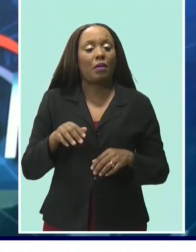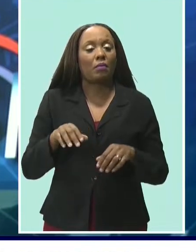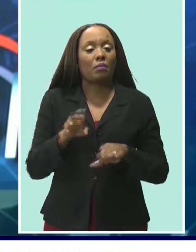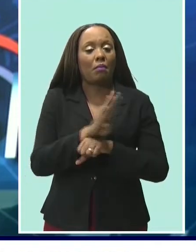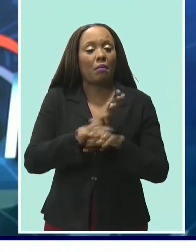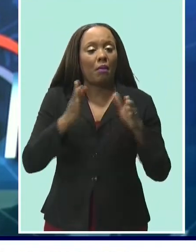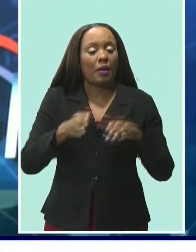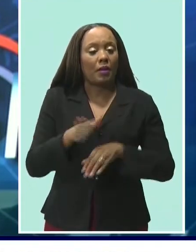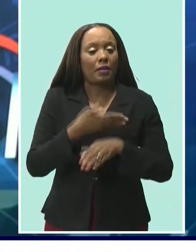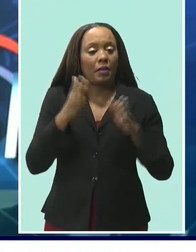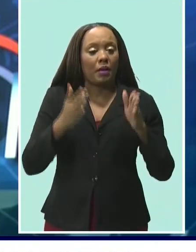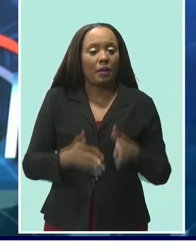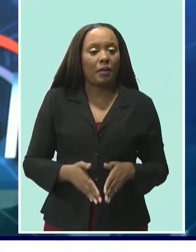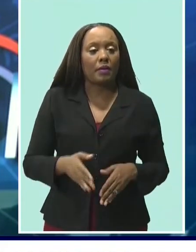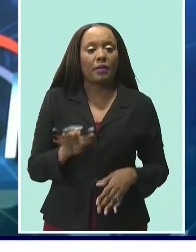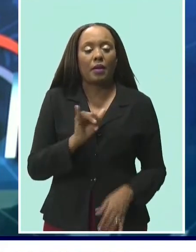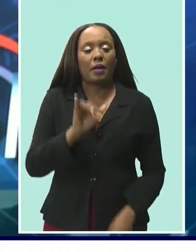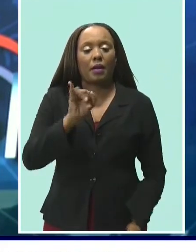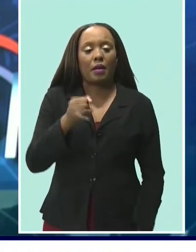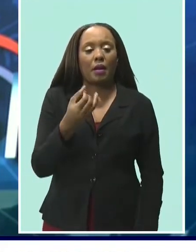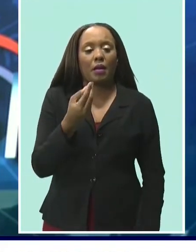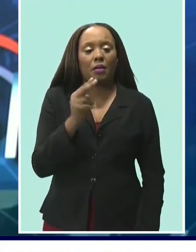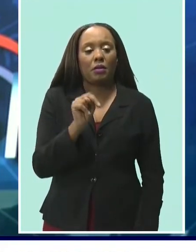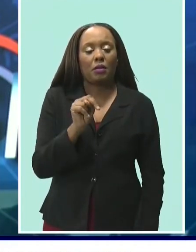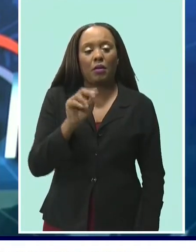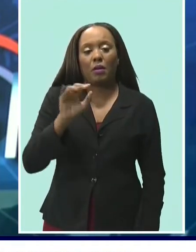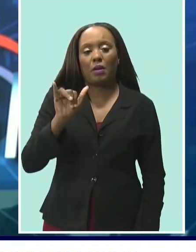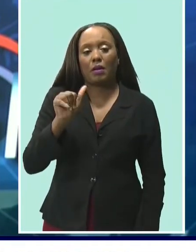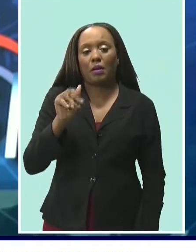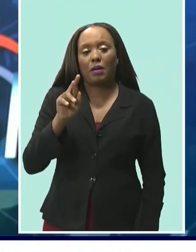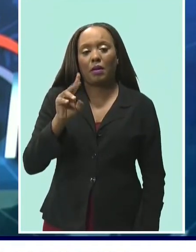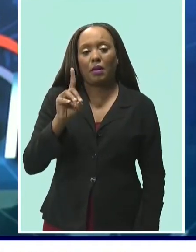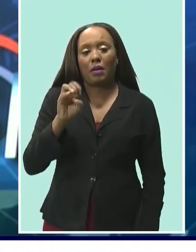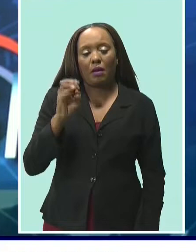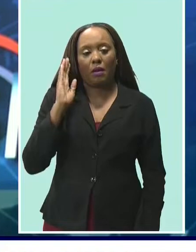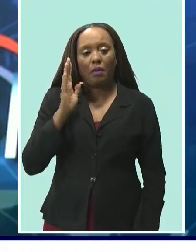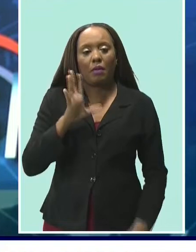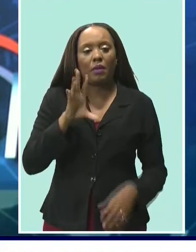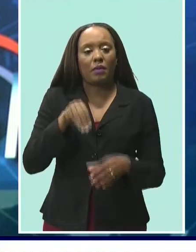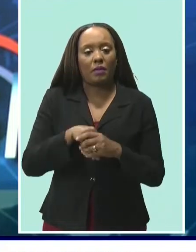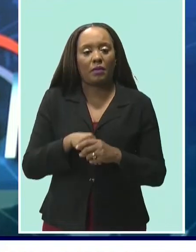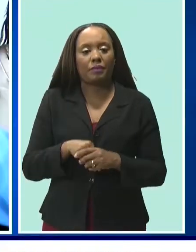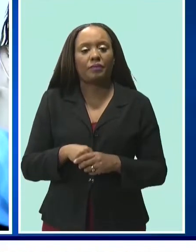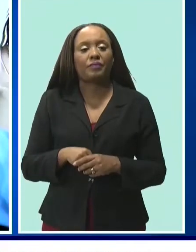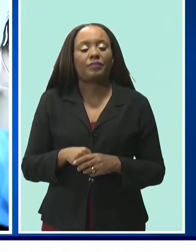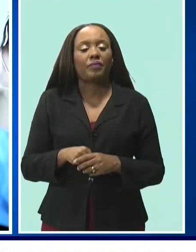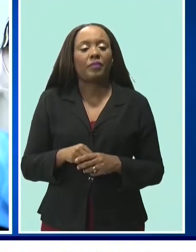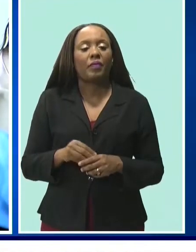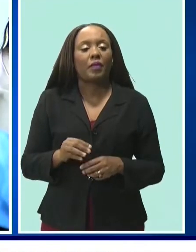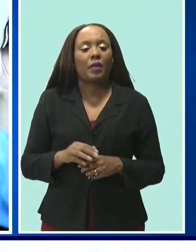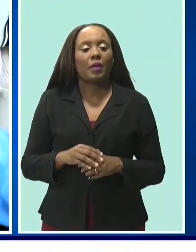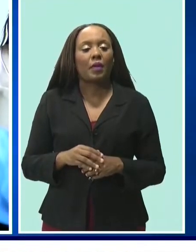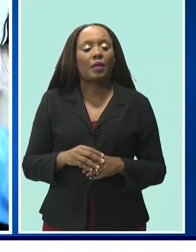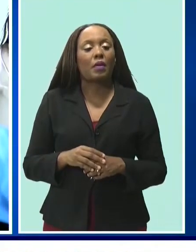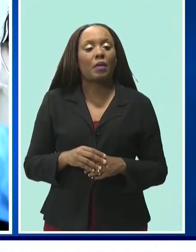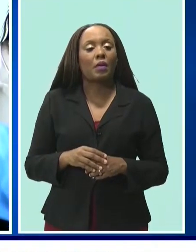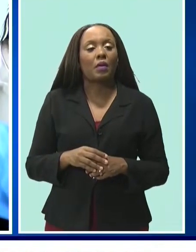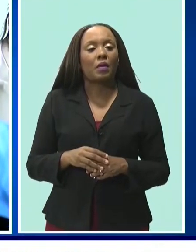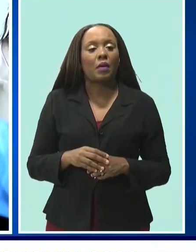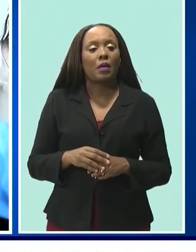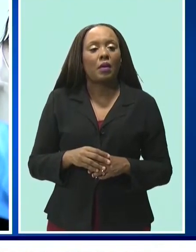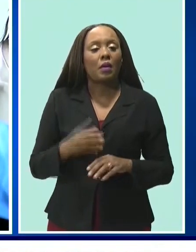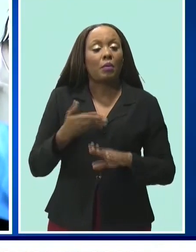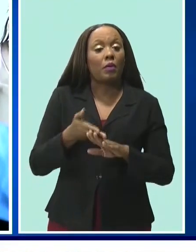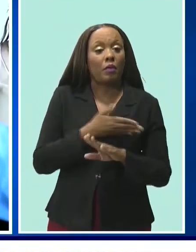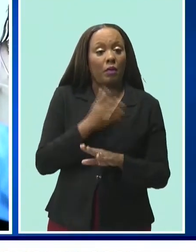local gospel talents John Yard, Russell Blackman, and Israel J. Allen. The concert will be preluded by a free interactive